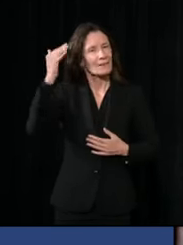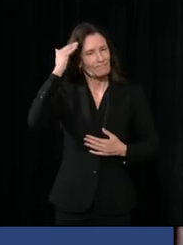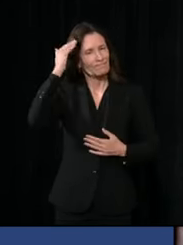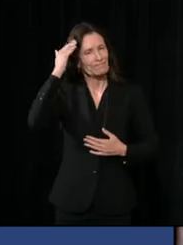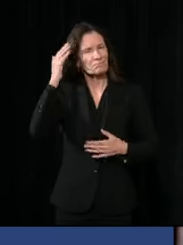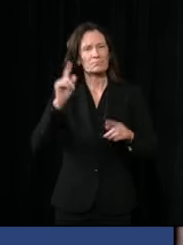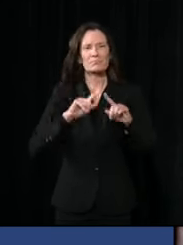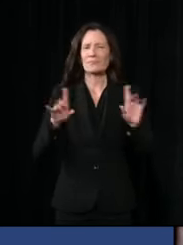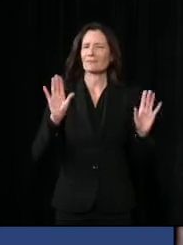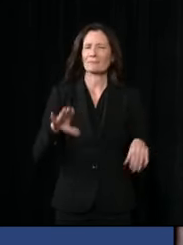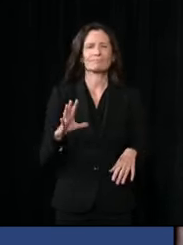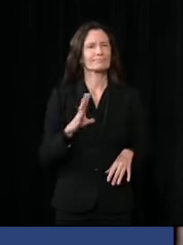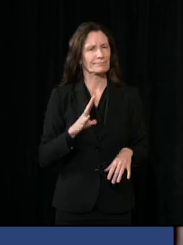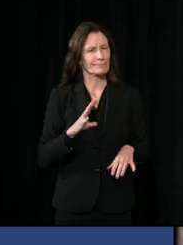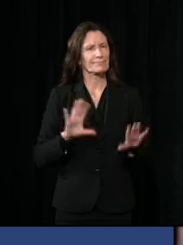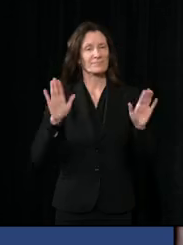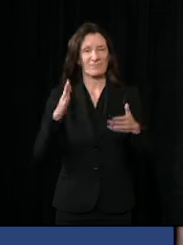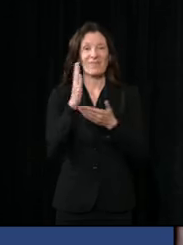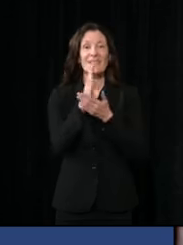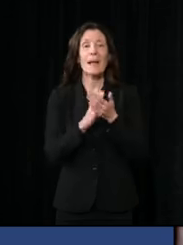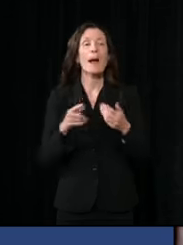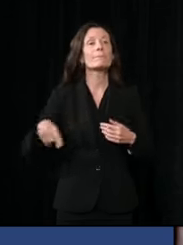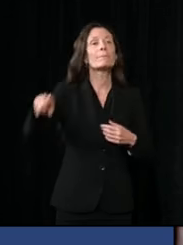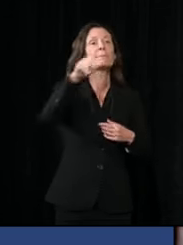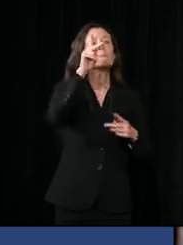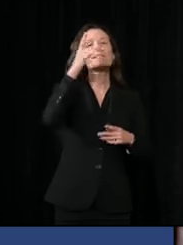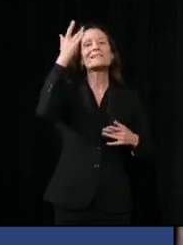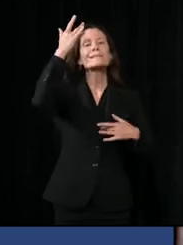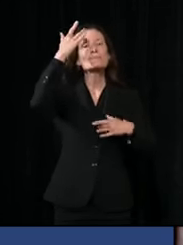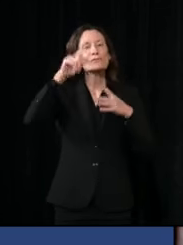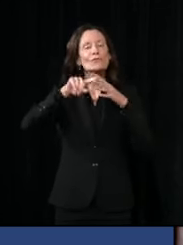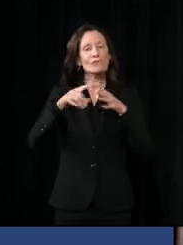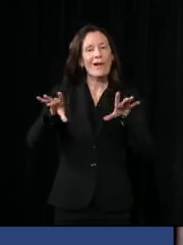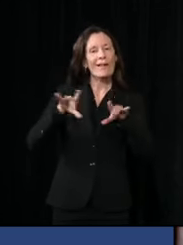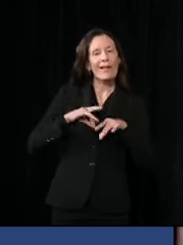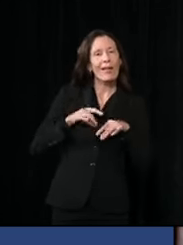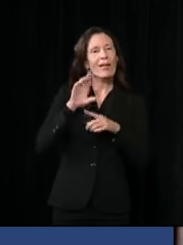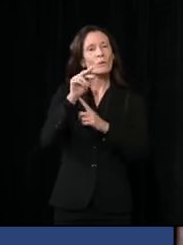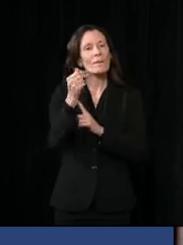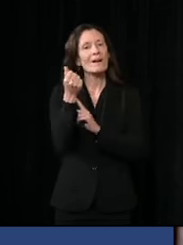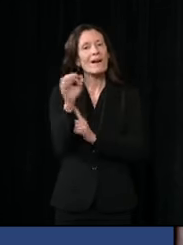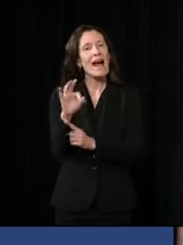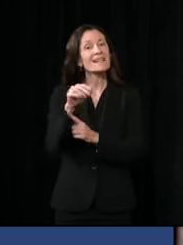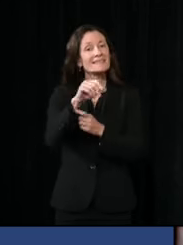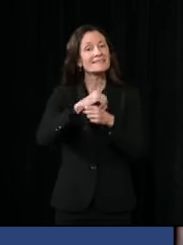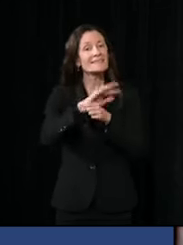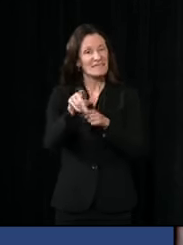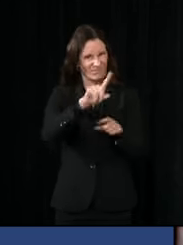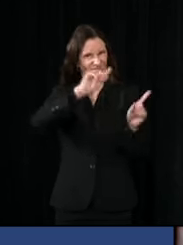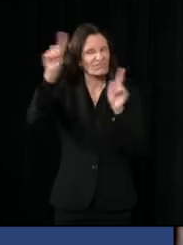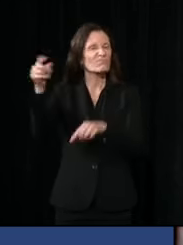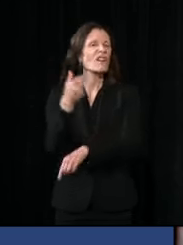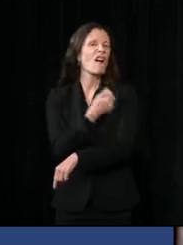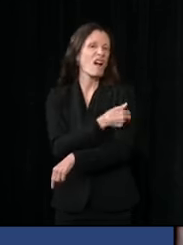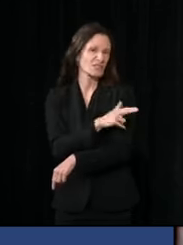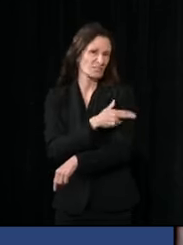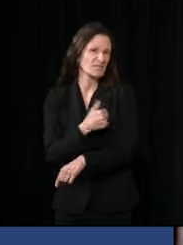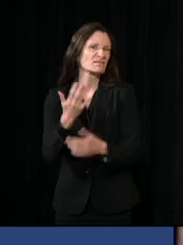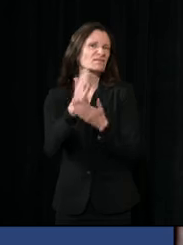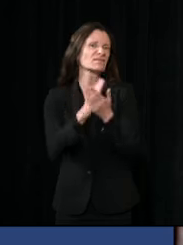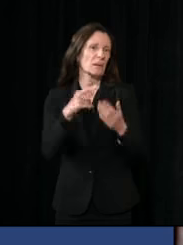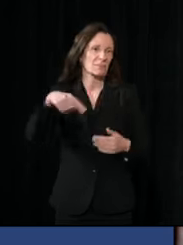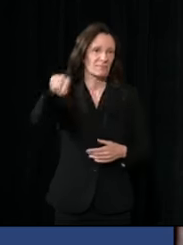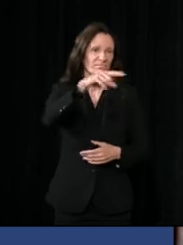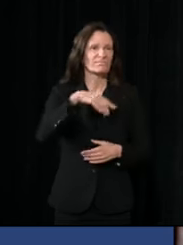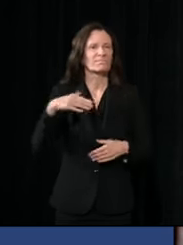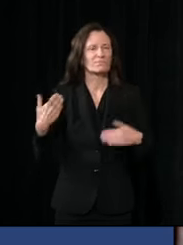losing their loved ones. But even amidst this despair, I have hope. We Pennsylvanians are tough.